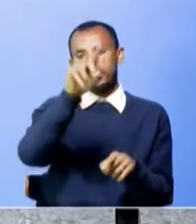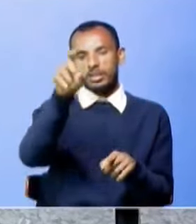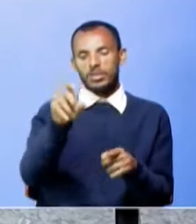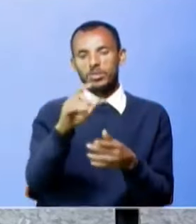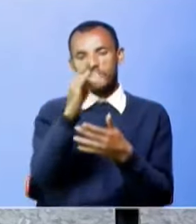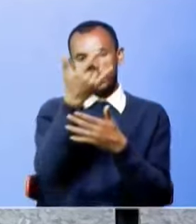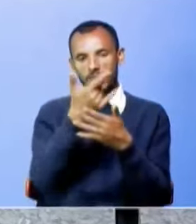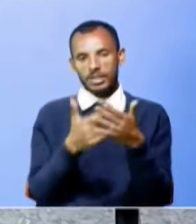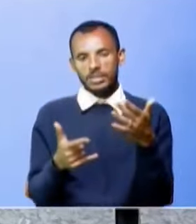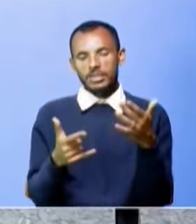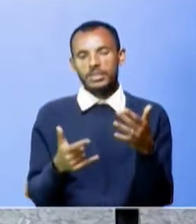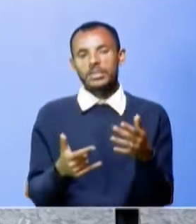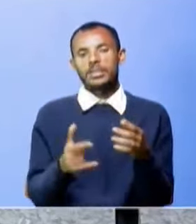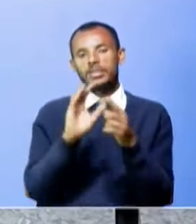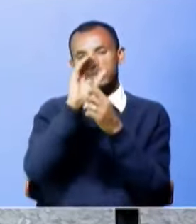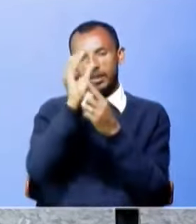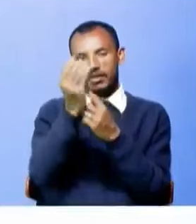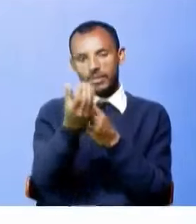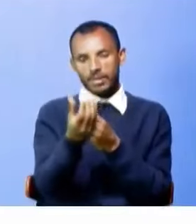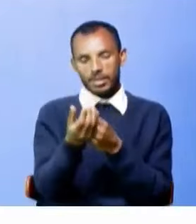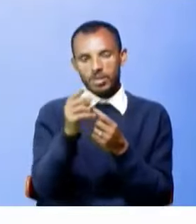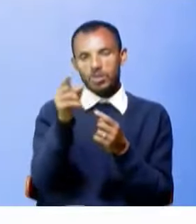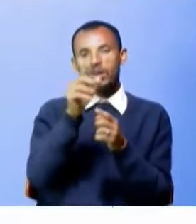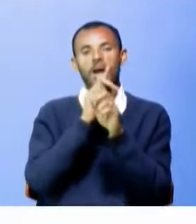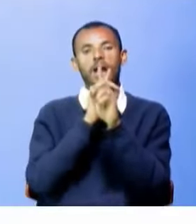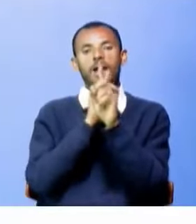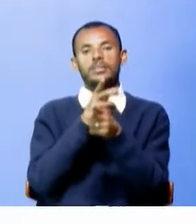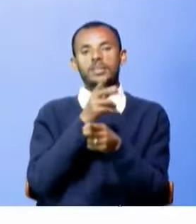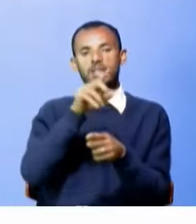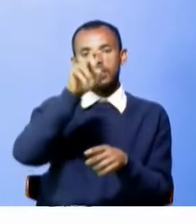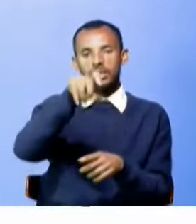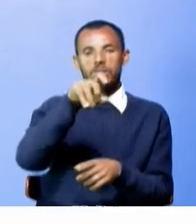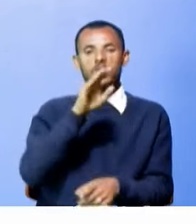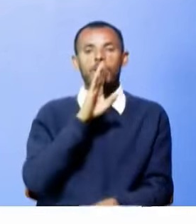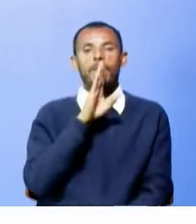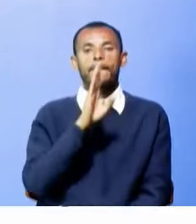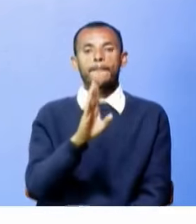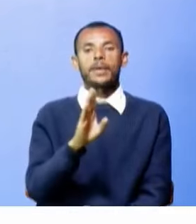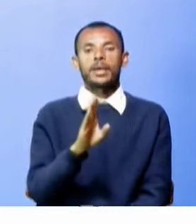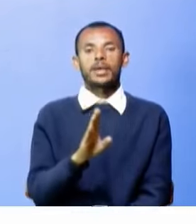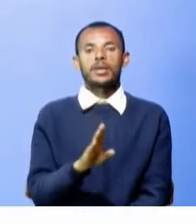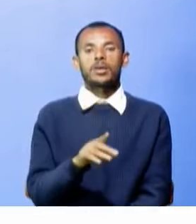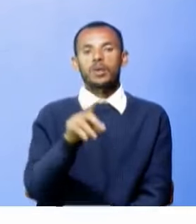out the events, your answer should be